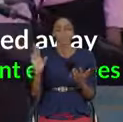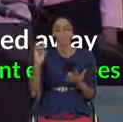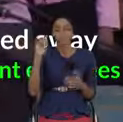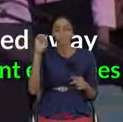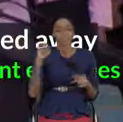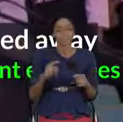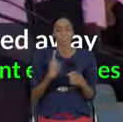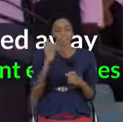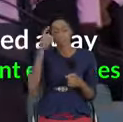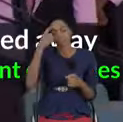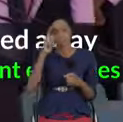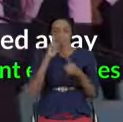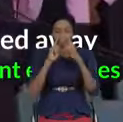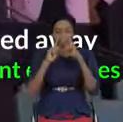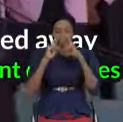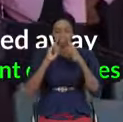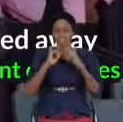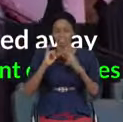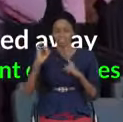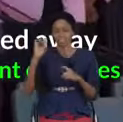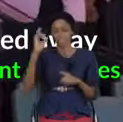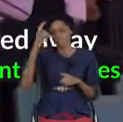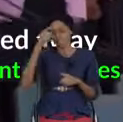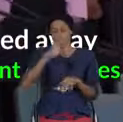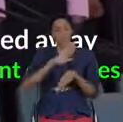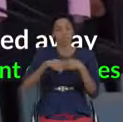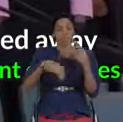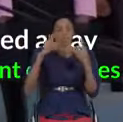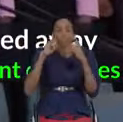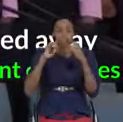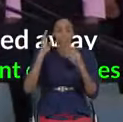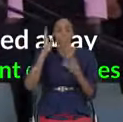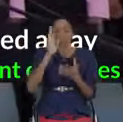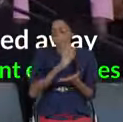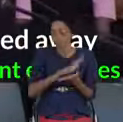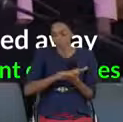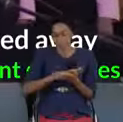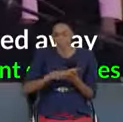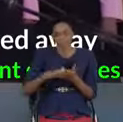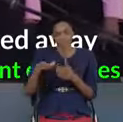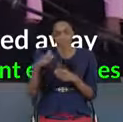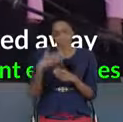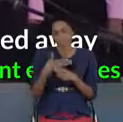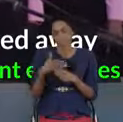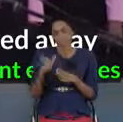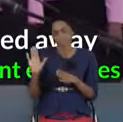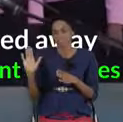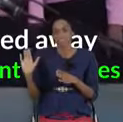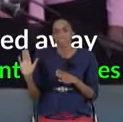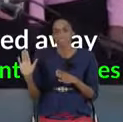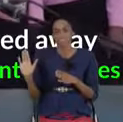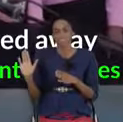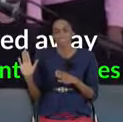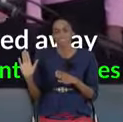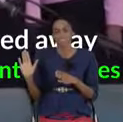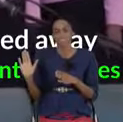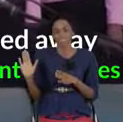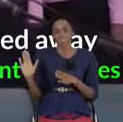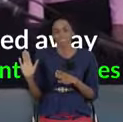No need for crying, for all tears are wiped away.